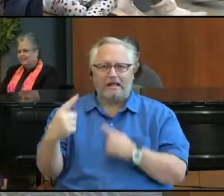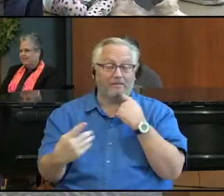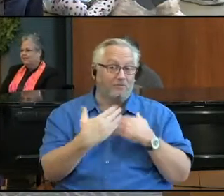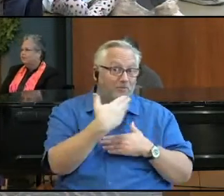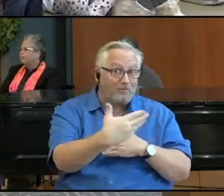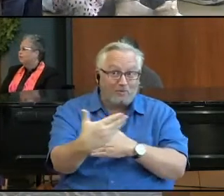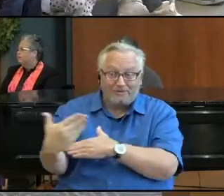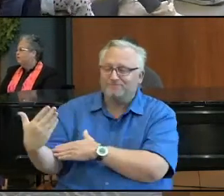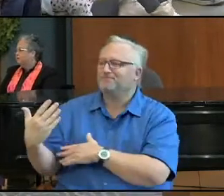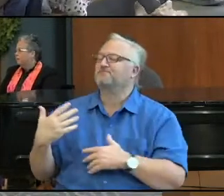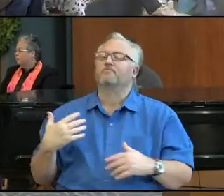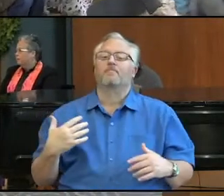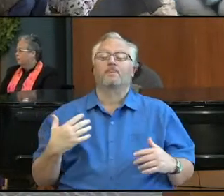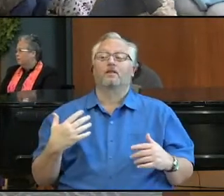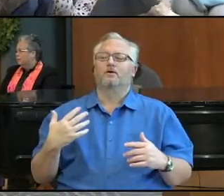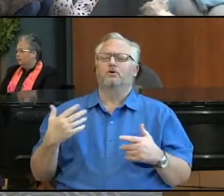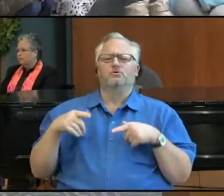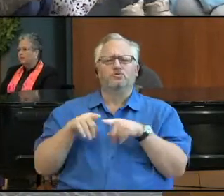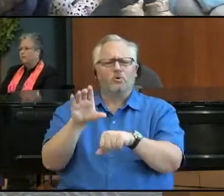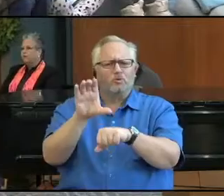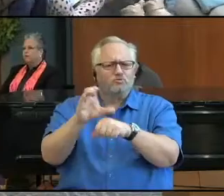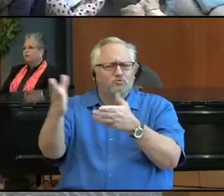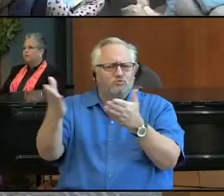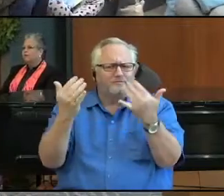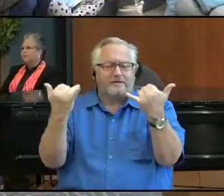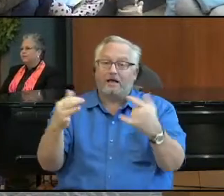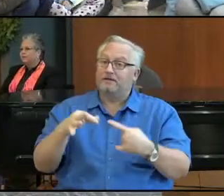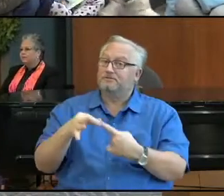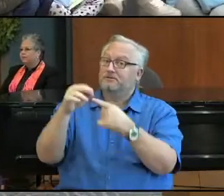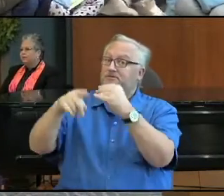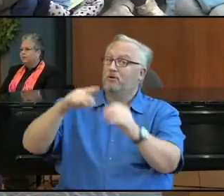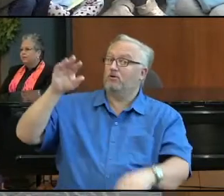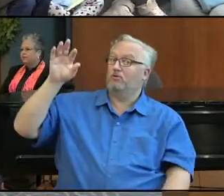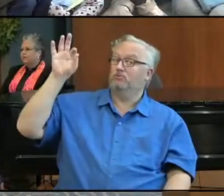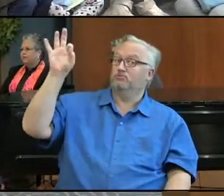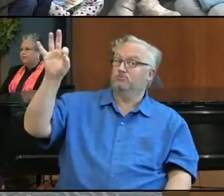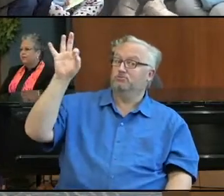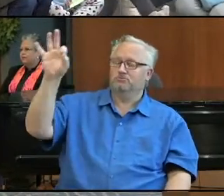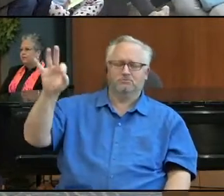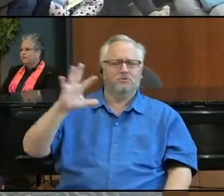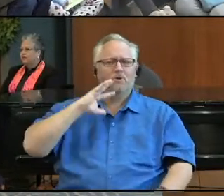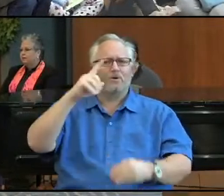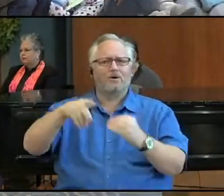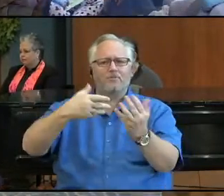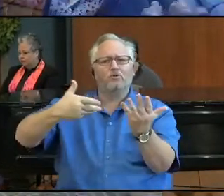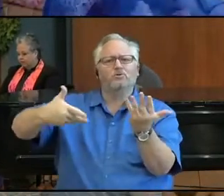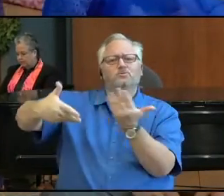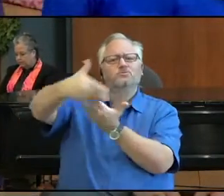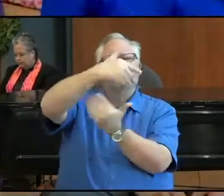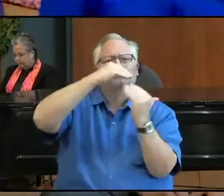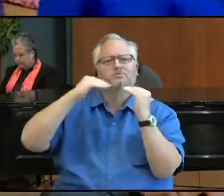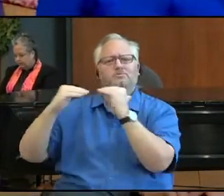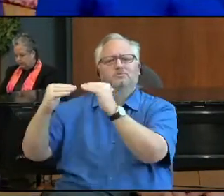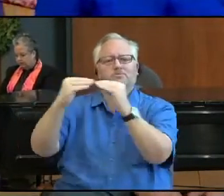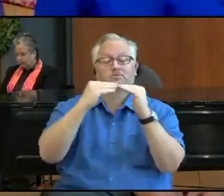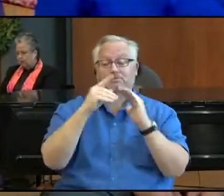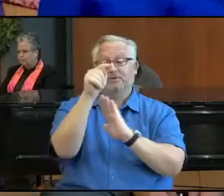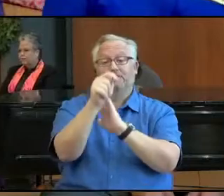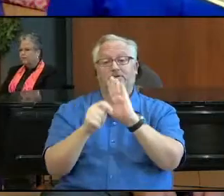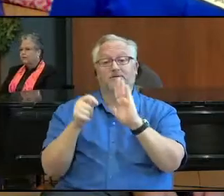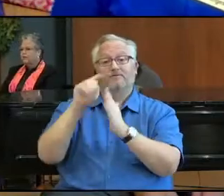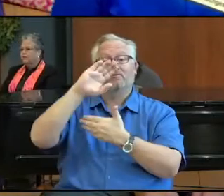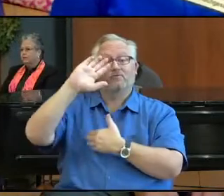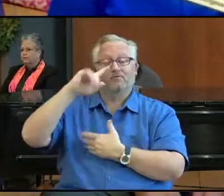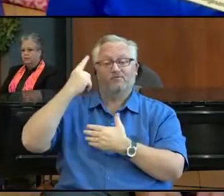So in today's service, we're thinking a little bit, especially in our sermon, about social justice. And for the time for all ages today, I picked a